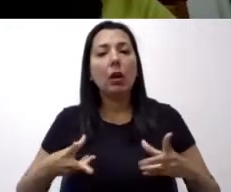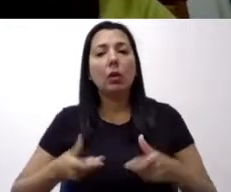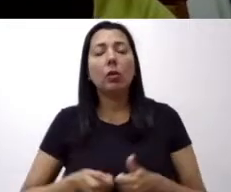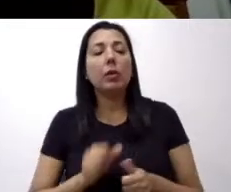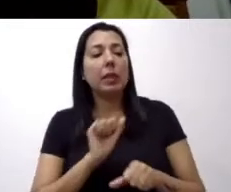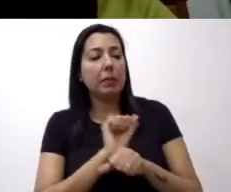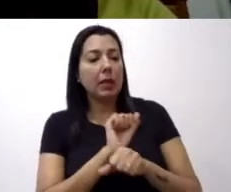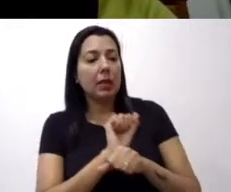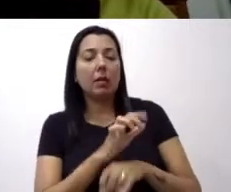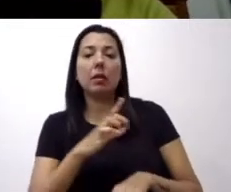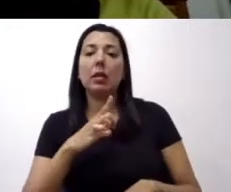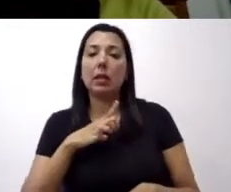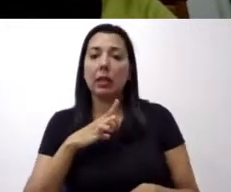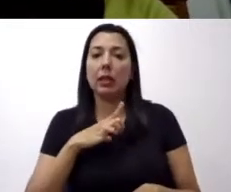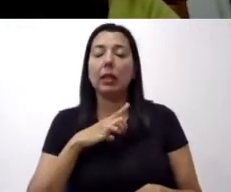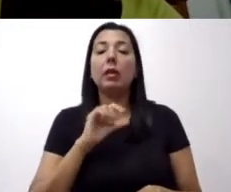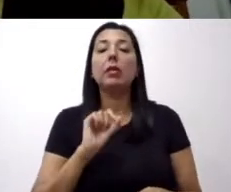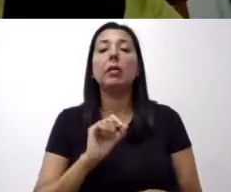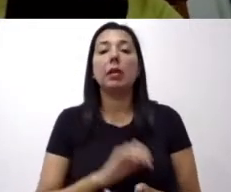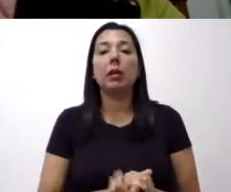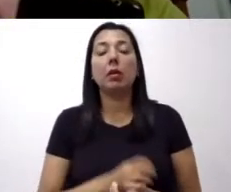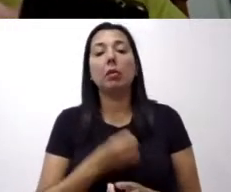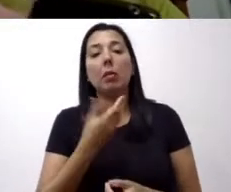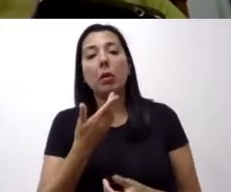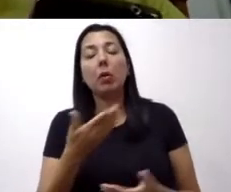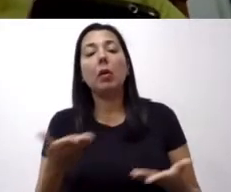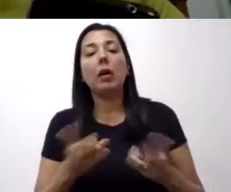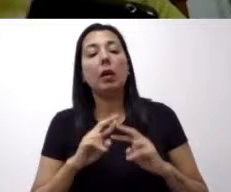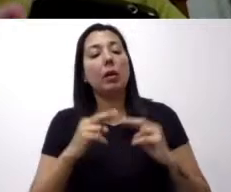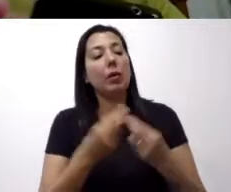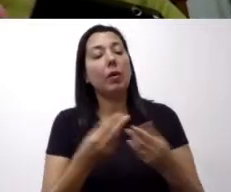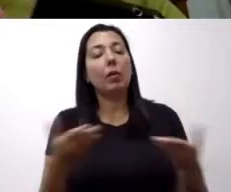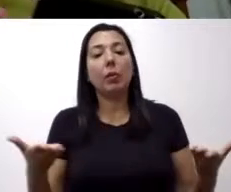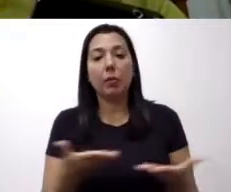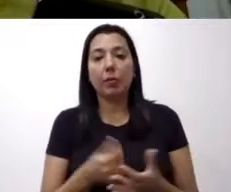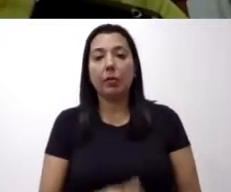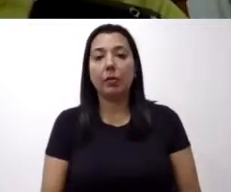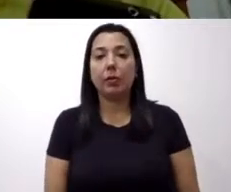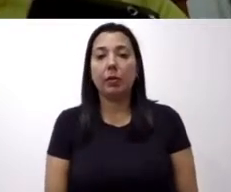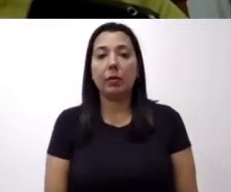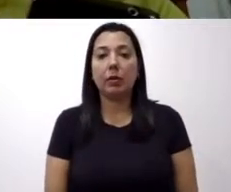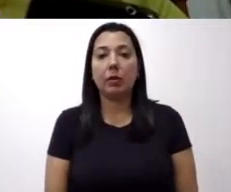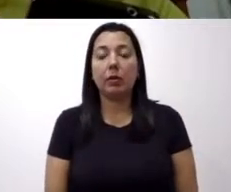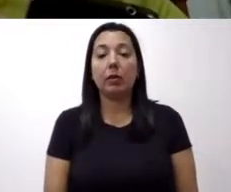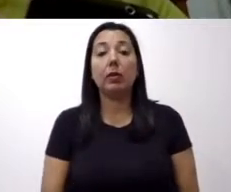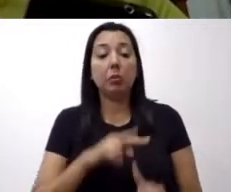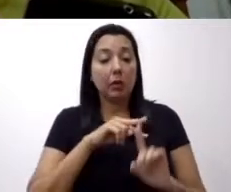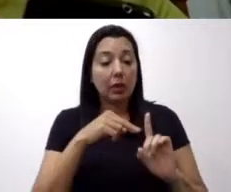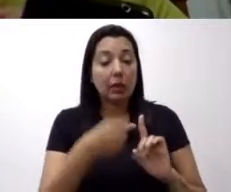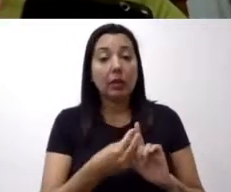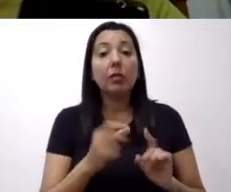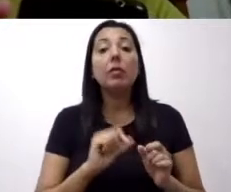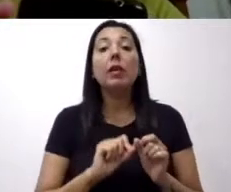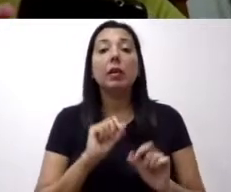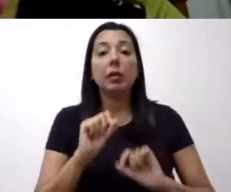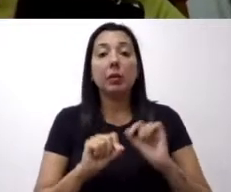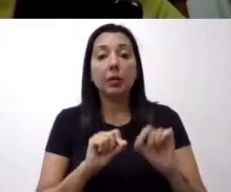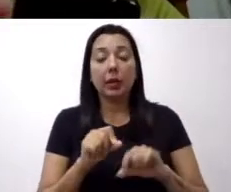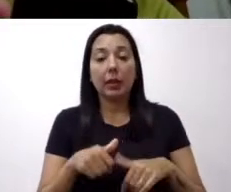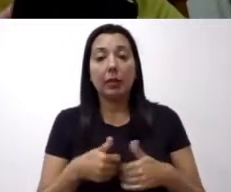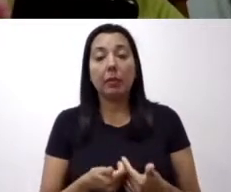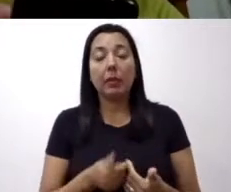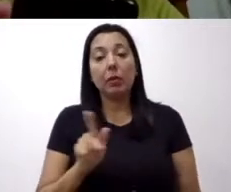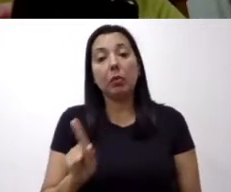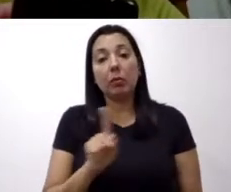today. The session will be moderated by Professor Hassenteufel, and today